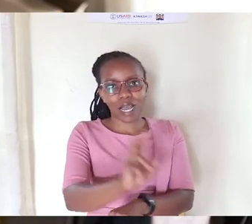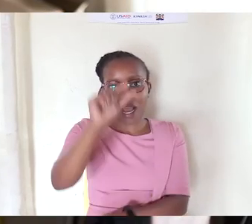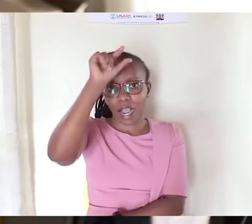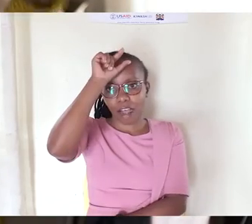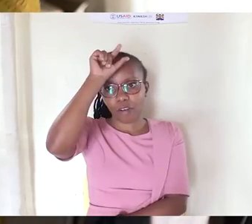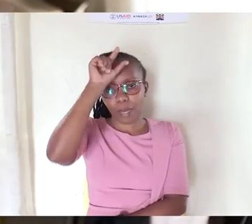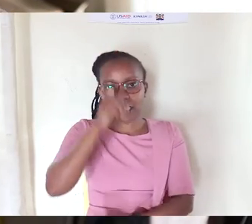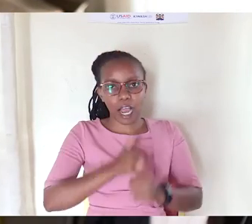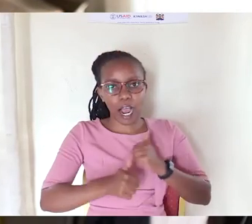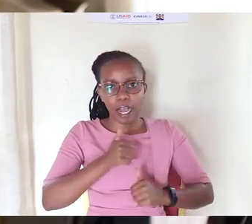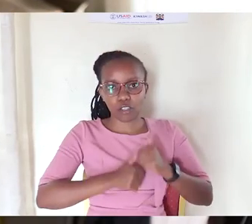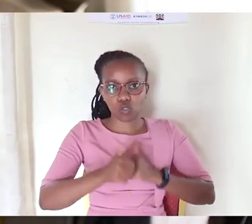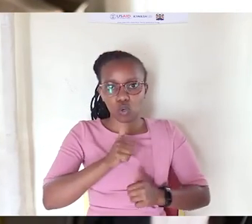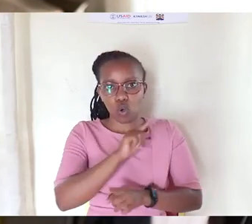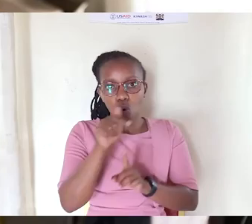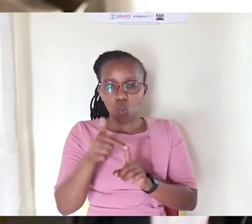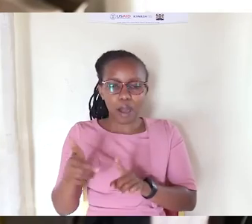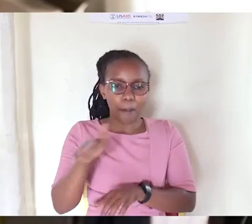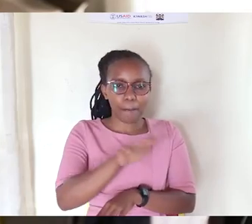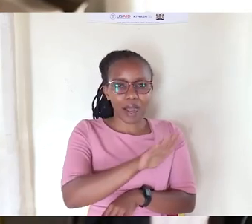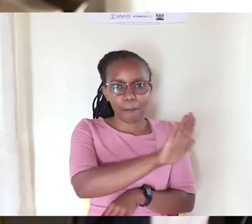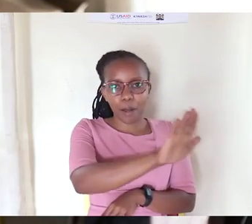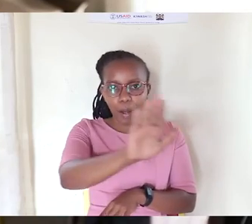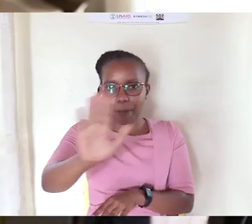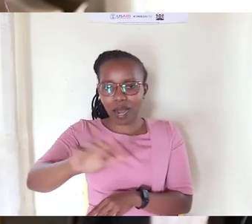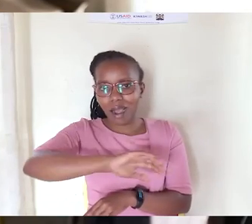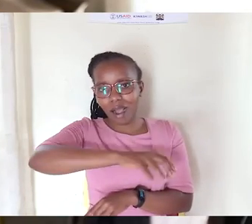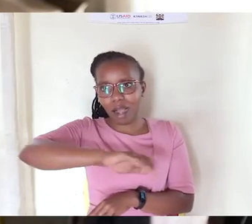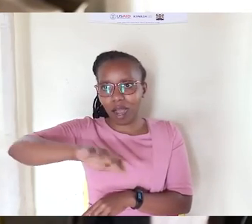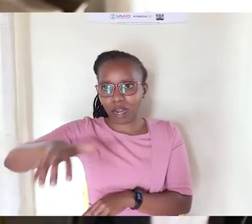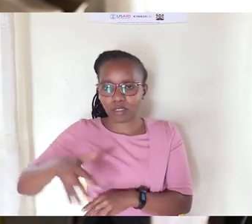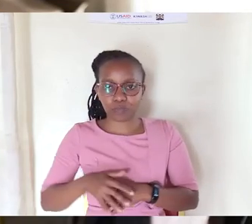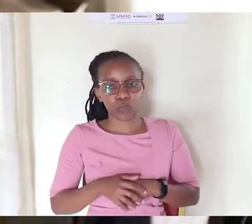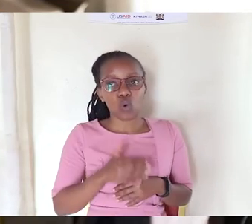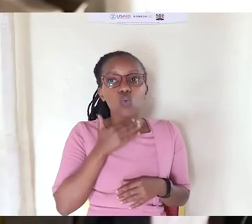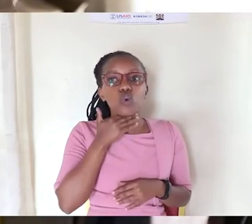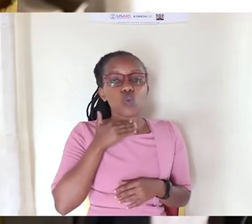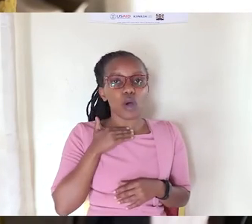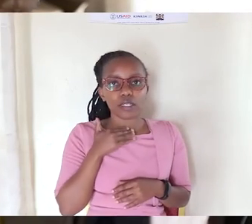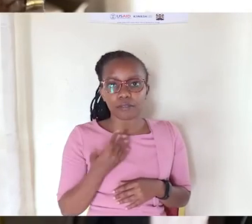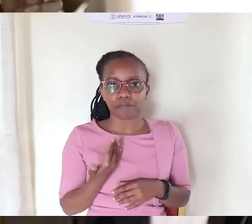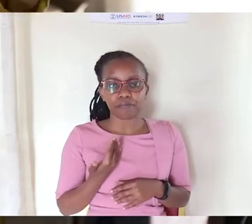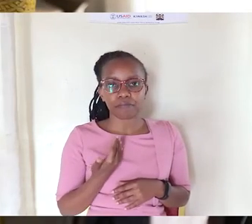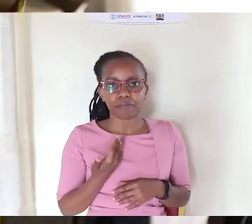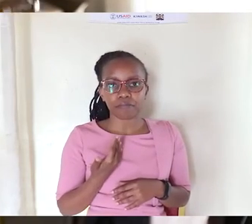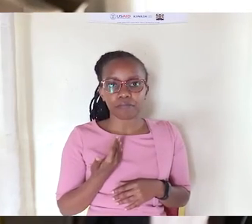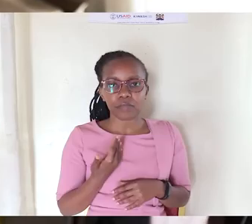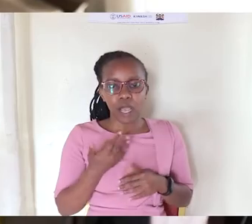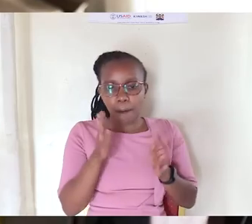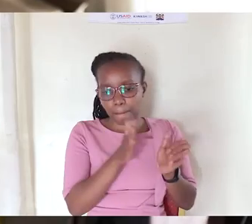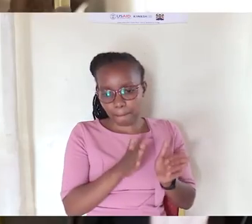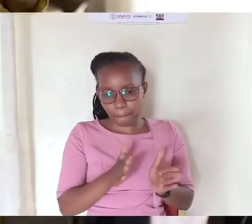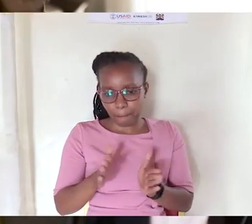action. But that as you go back to your respective counties, we ask for one thing. Sit down and